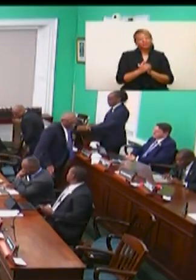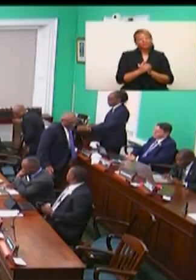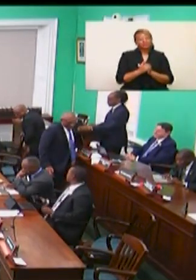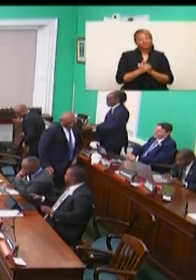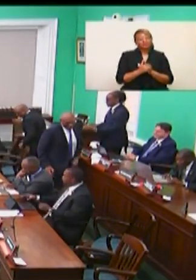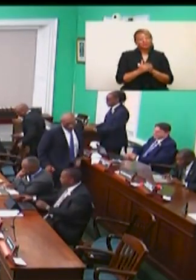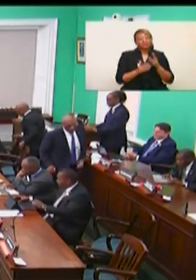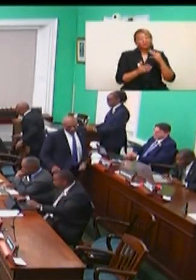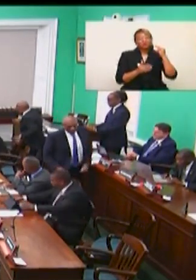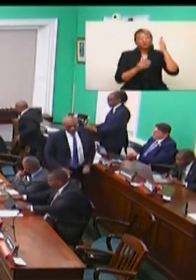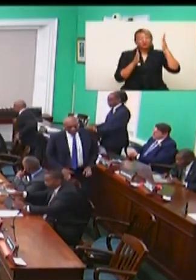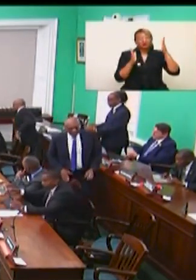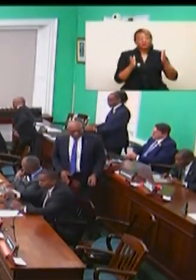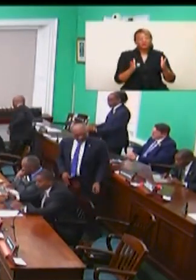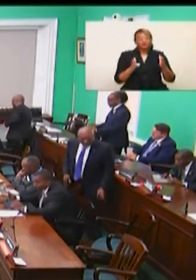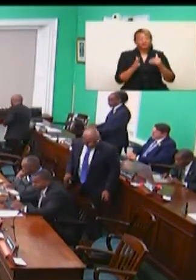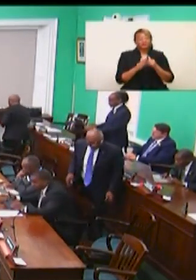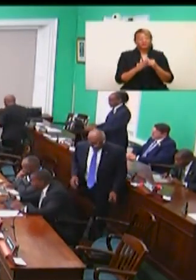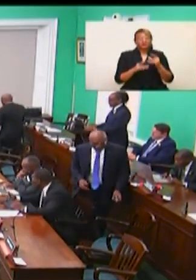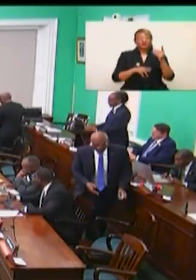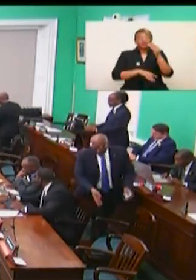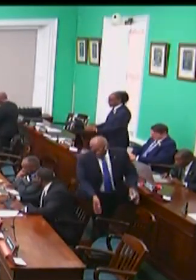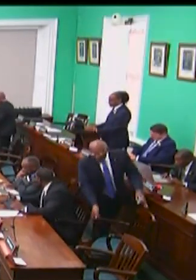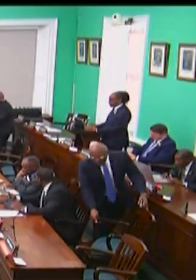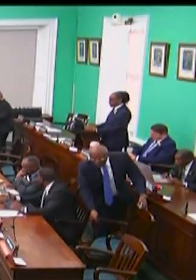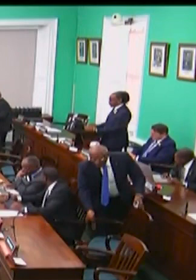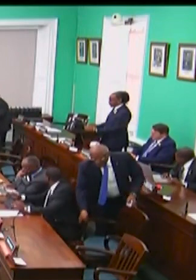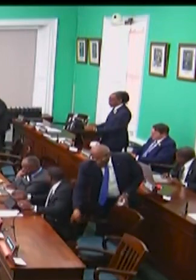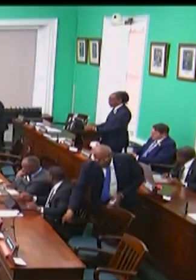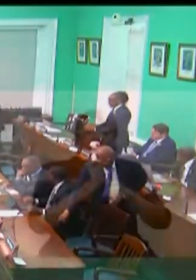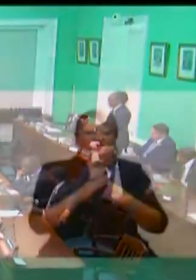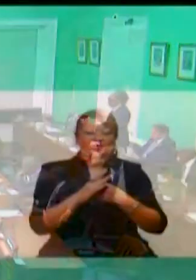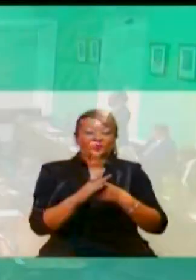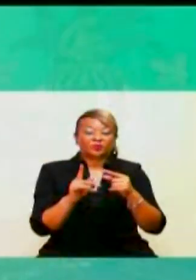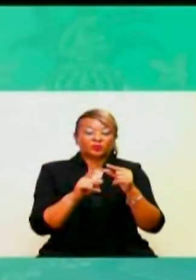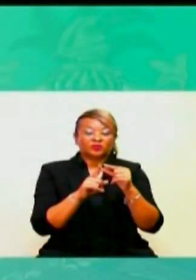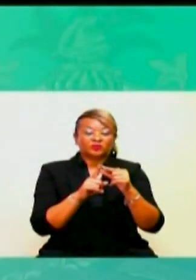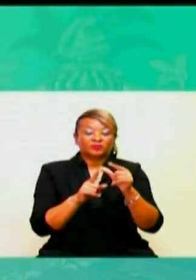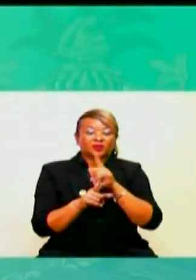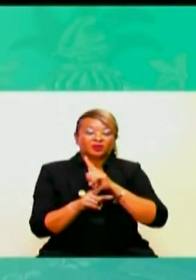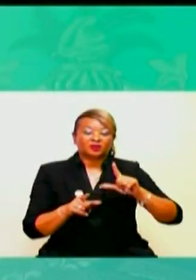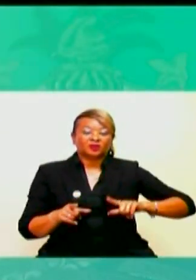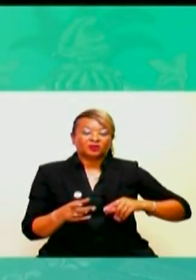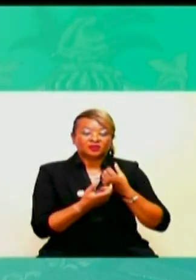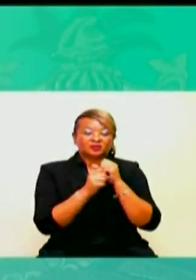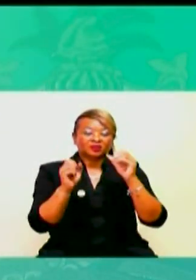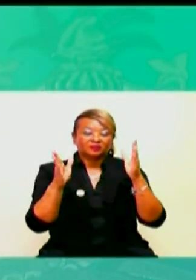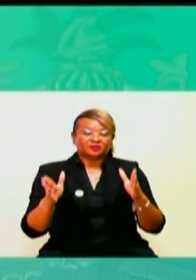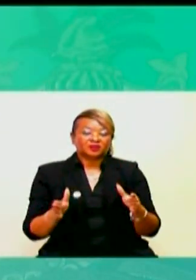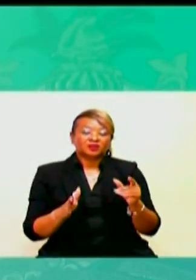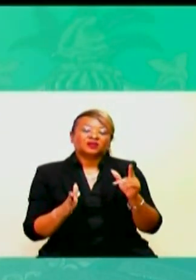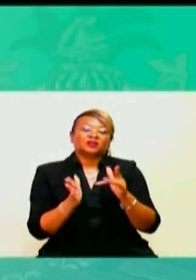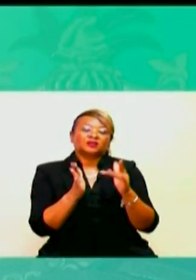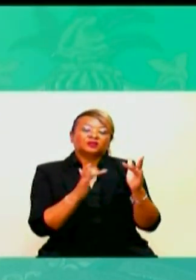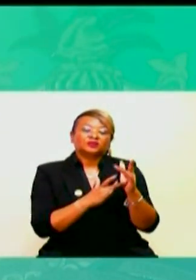Madam Speaker, this afternoon I begin with the words of my Lord and Savior, Jesus Christ.